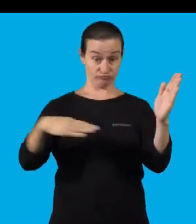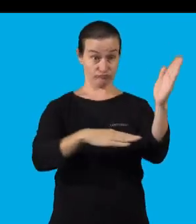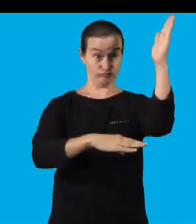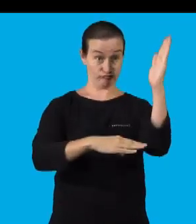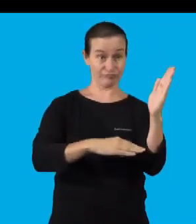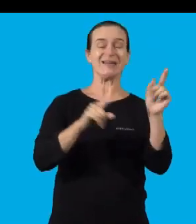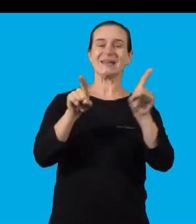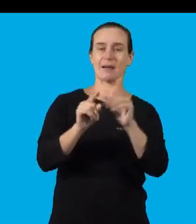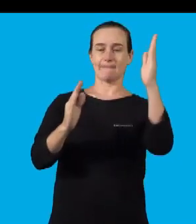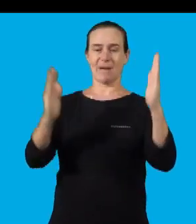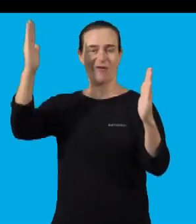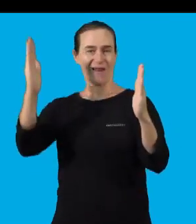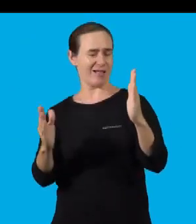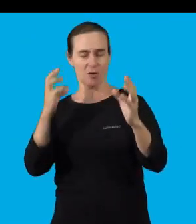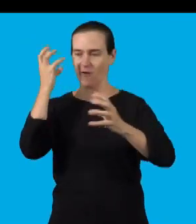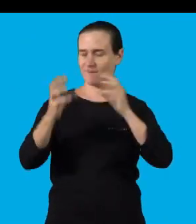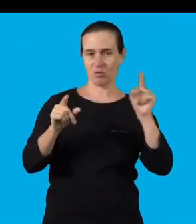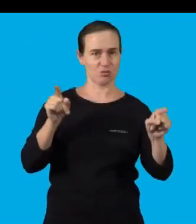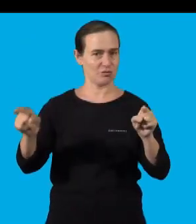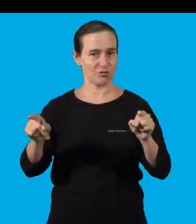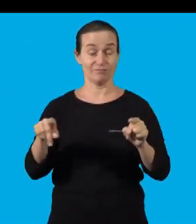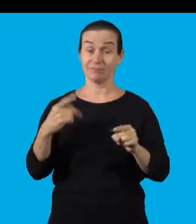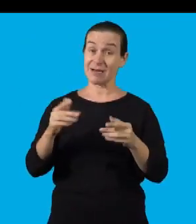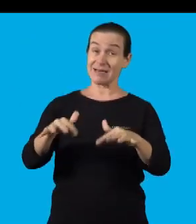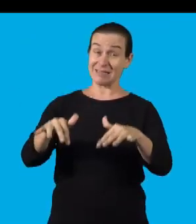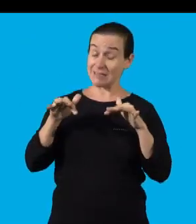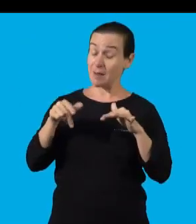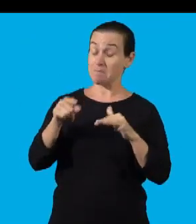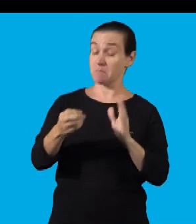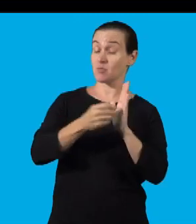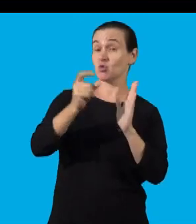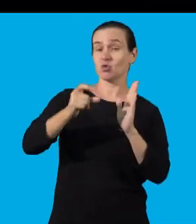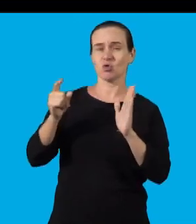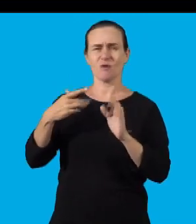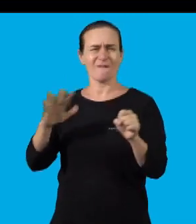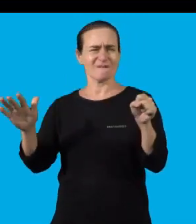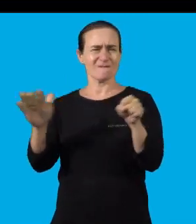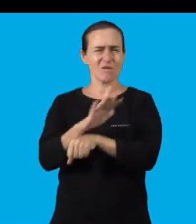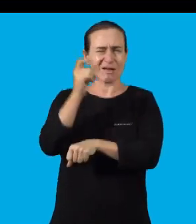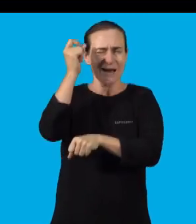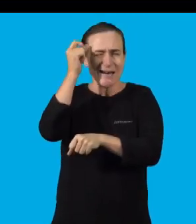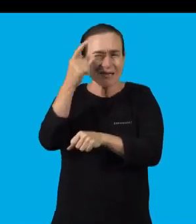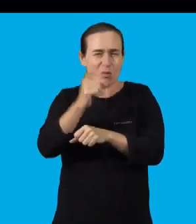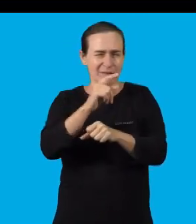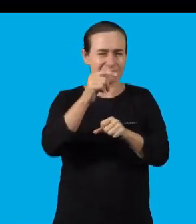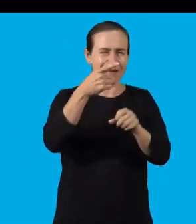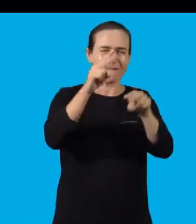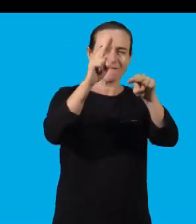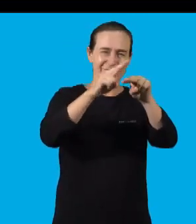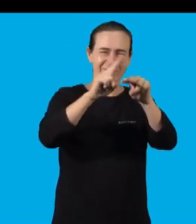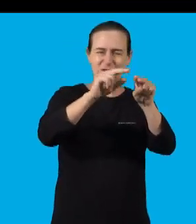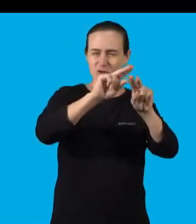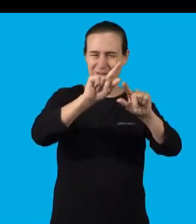lines and parallel lines. Now, when it comes to the exam, learners do not thoroughly know the characteristics